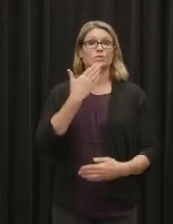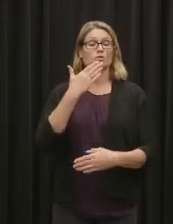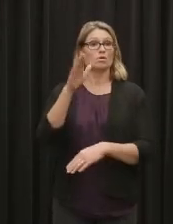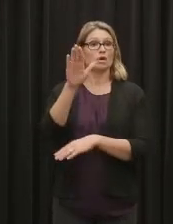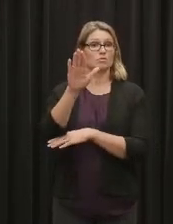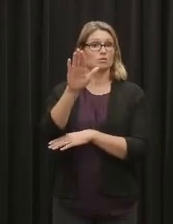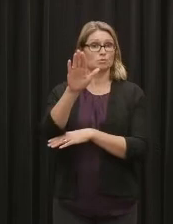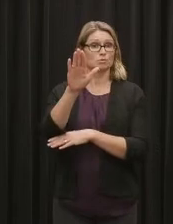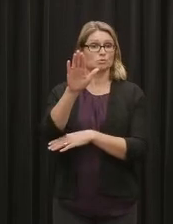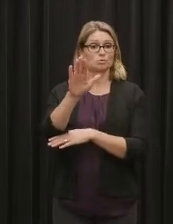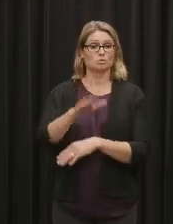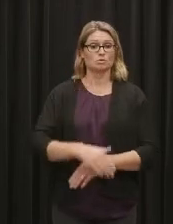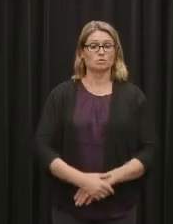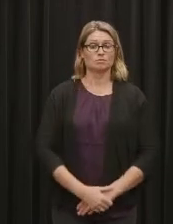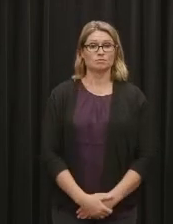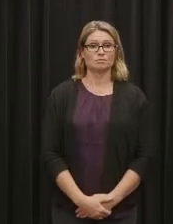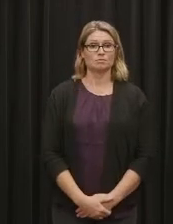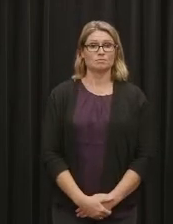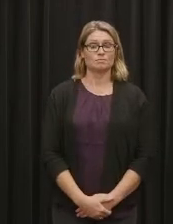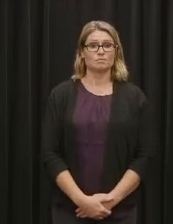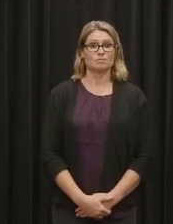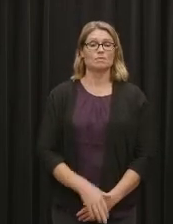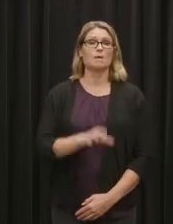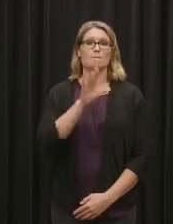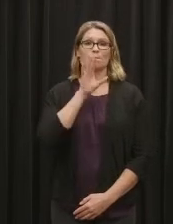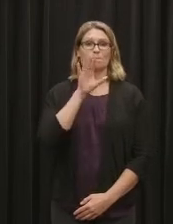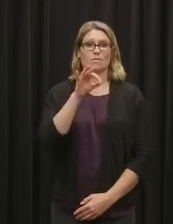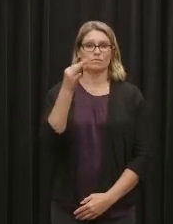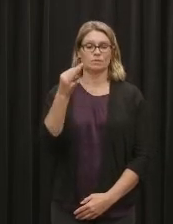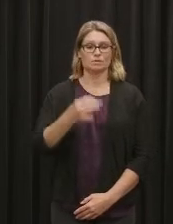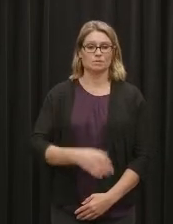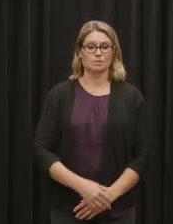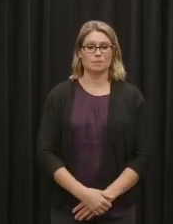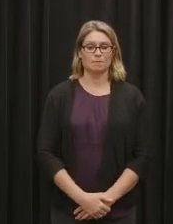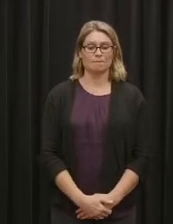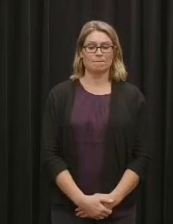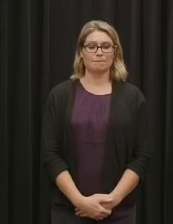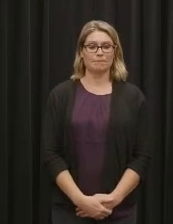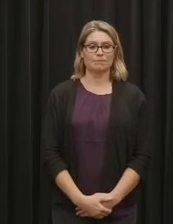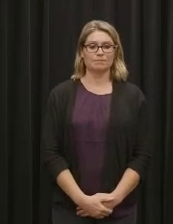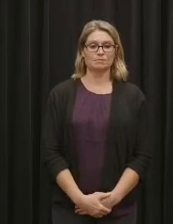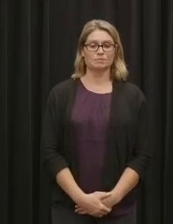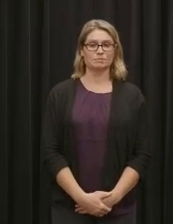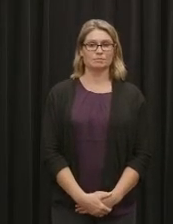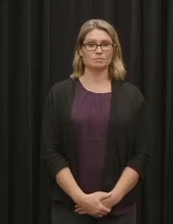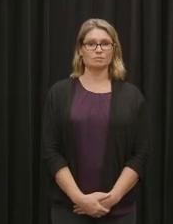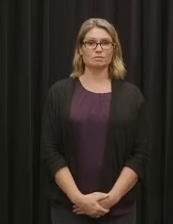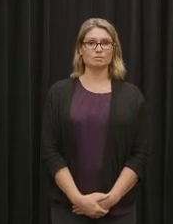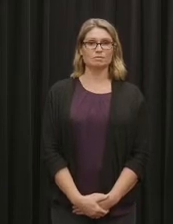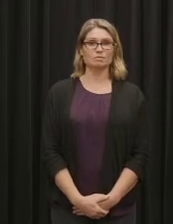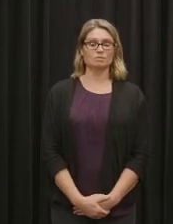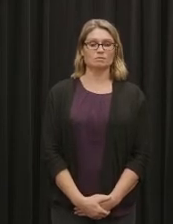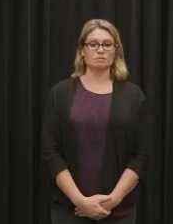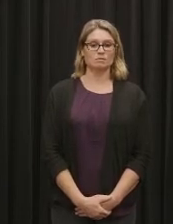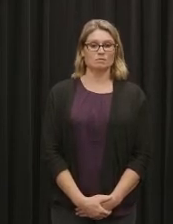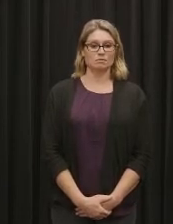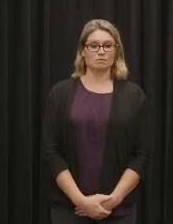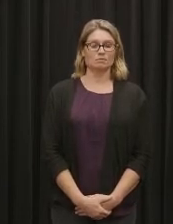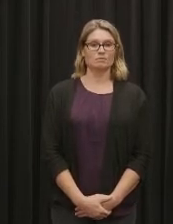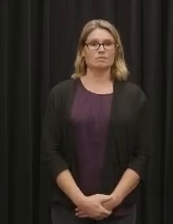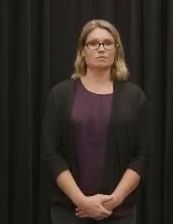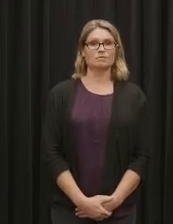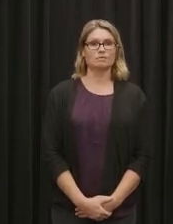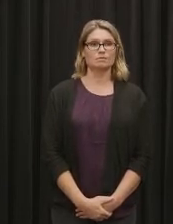Thank you. Bonjour à tous. Aujourd'hui, je discuterai. Today I will be speaking about the status of Zone